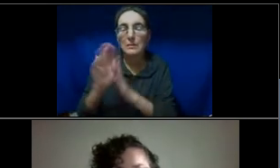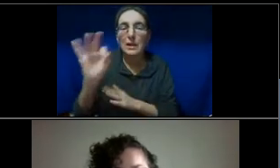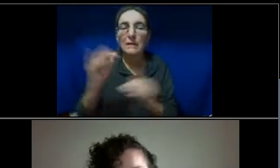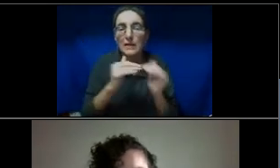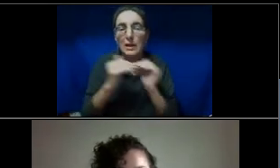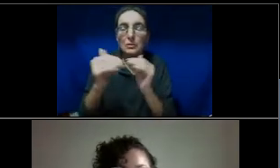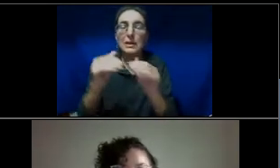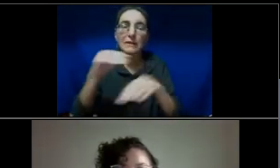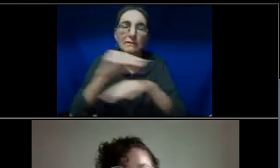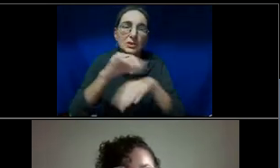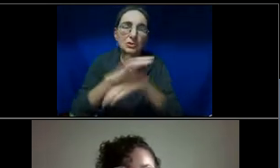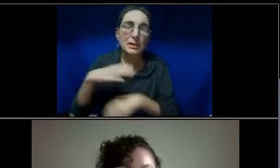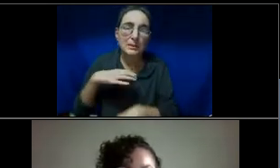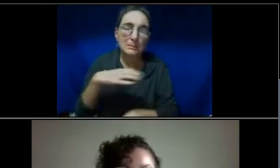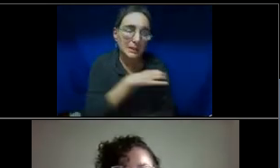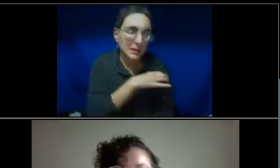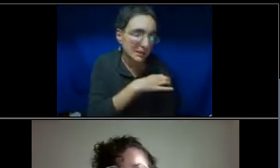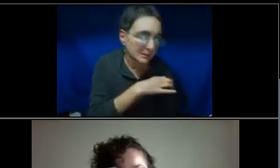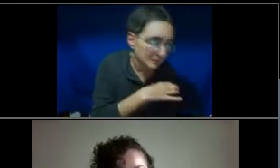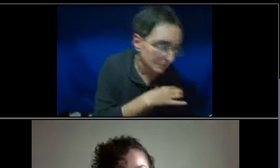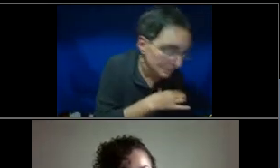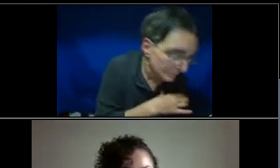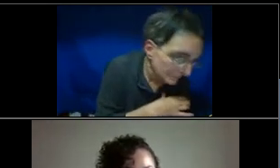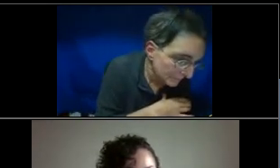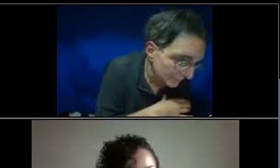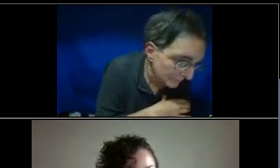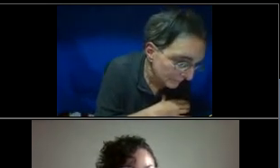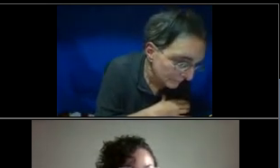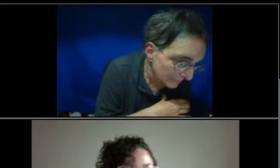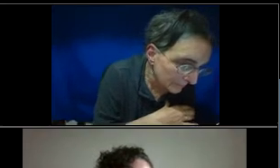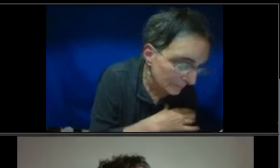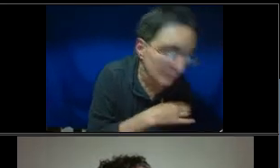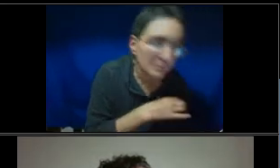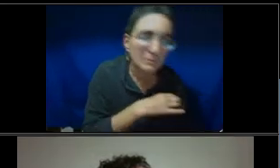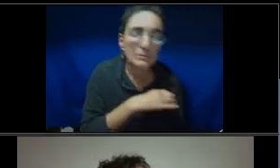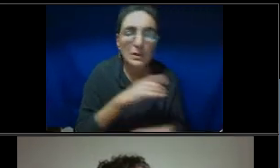advisory committee. And I'll pass it on to Avital now.